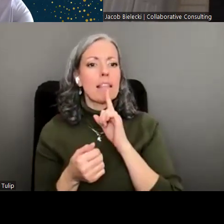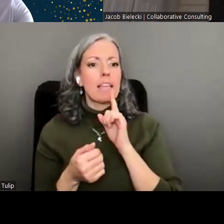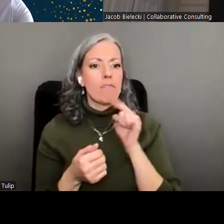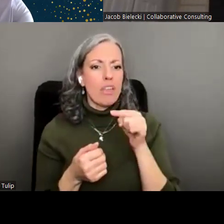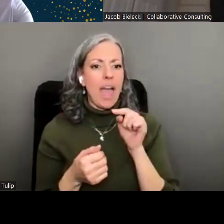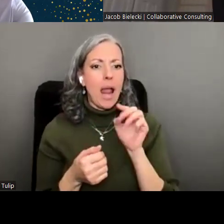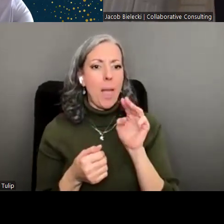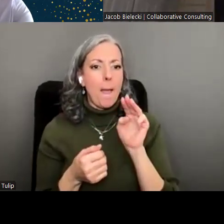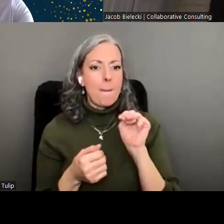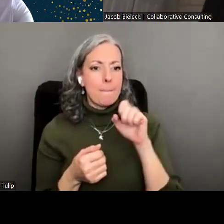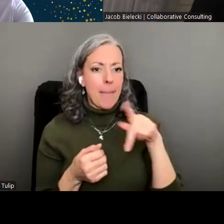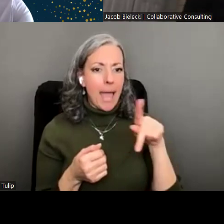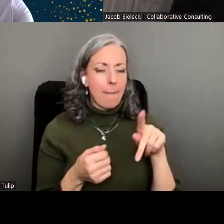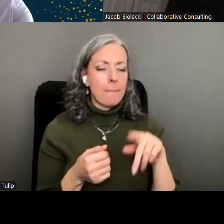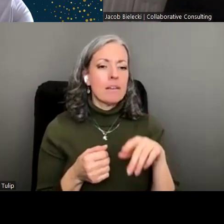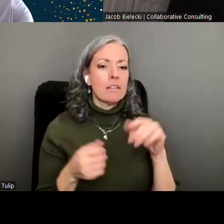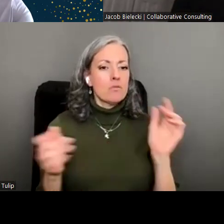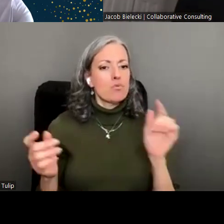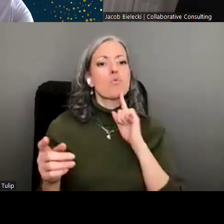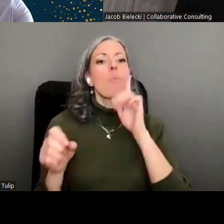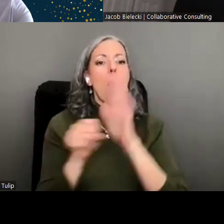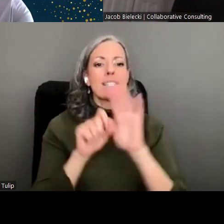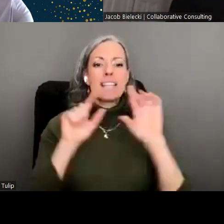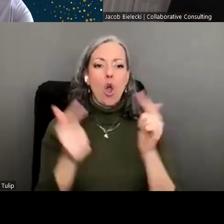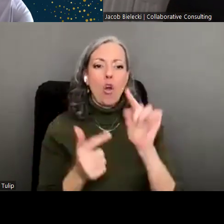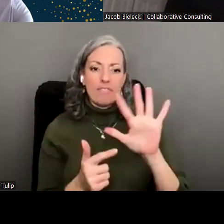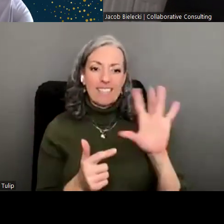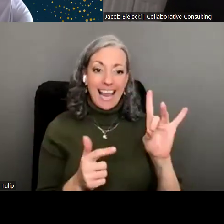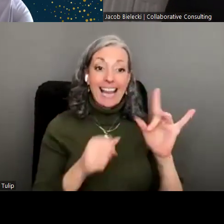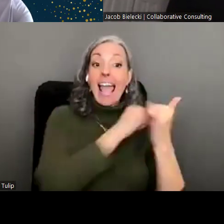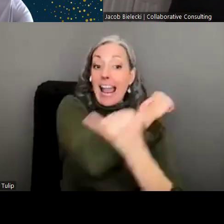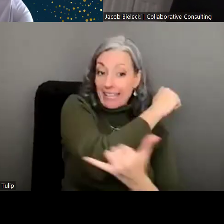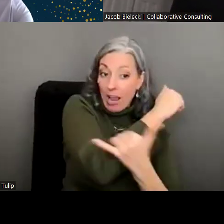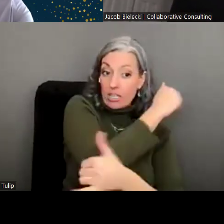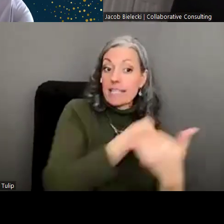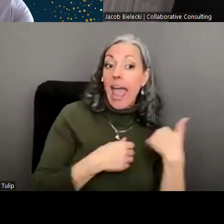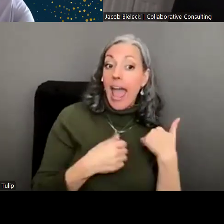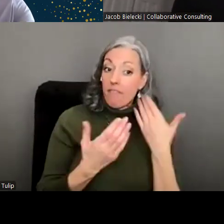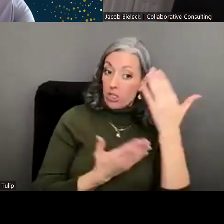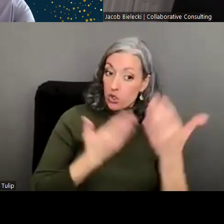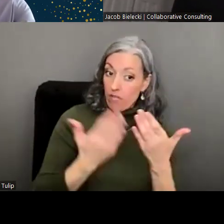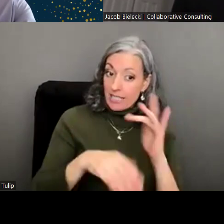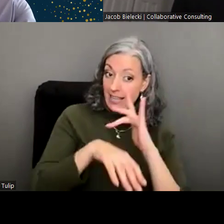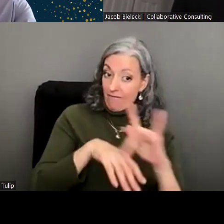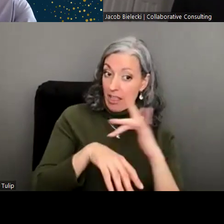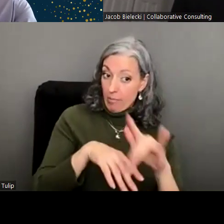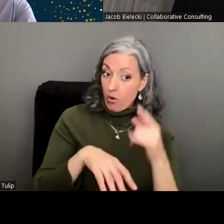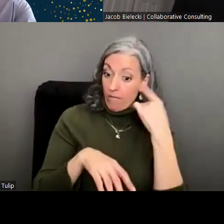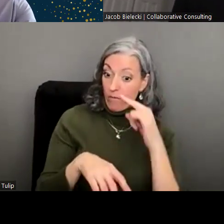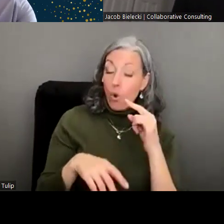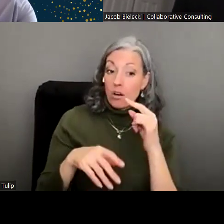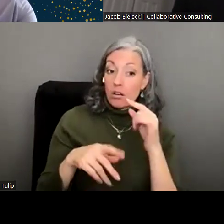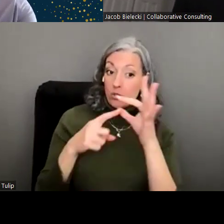to really ensure that all 58 counties have services available as alternatives